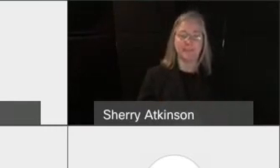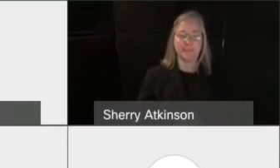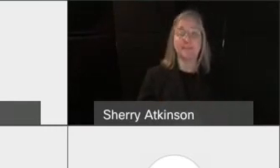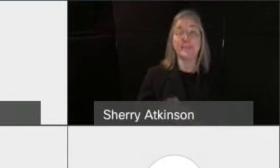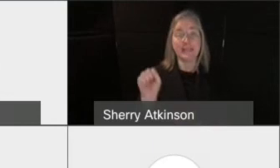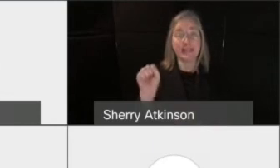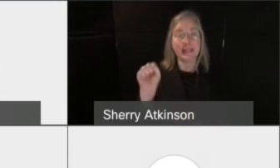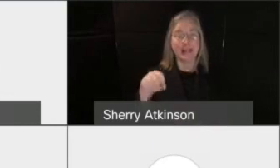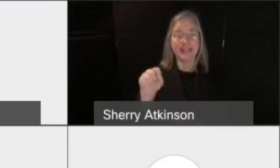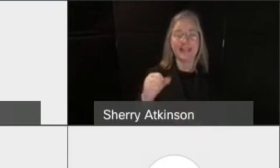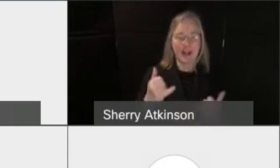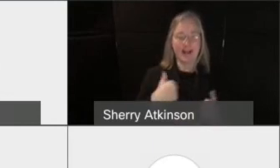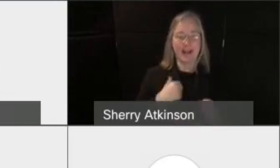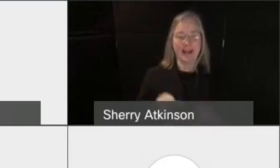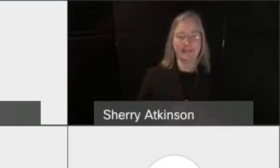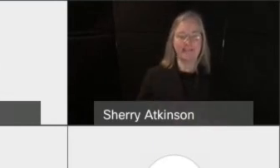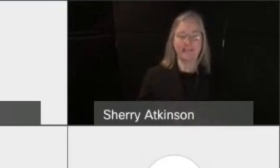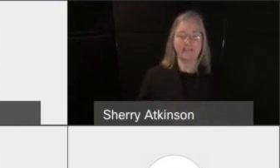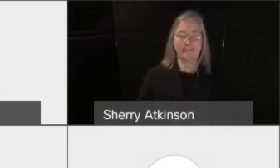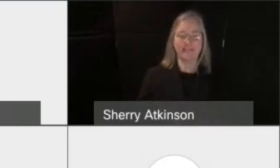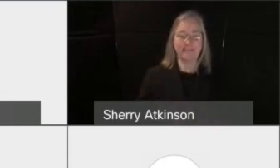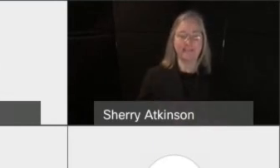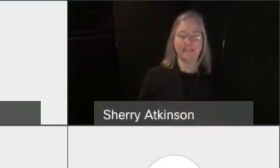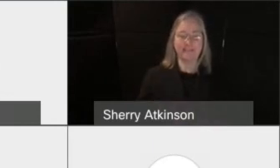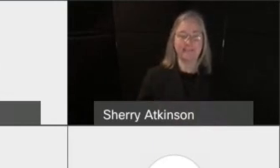Yes, now I can.